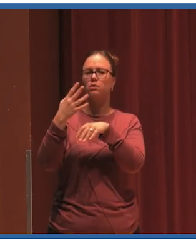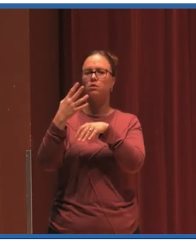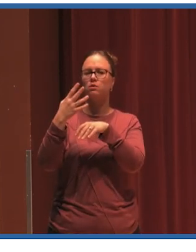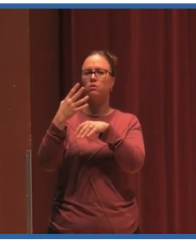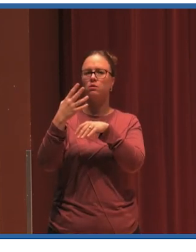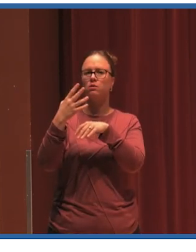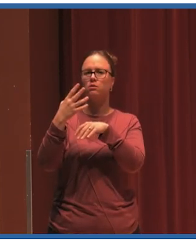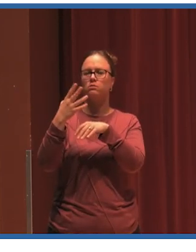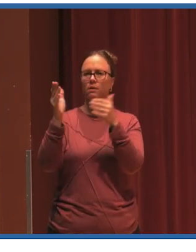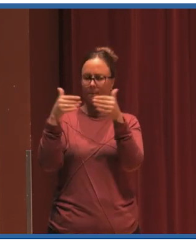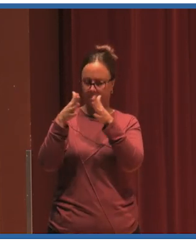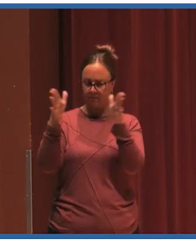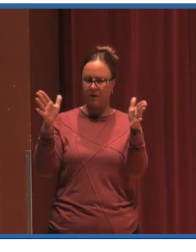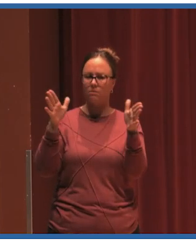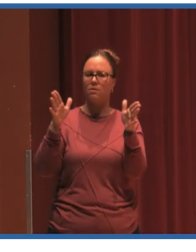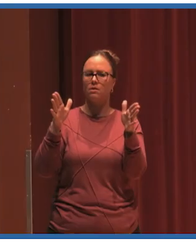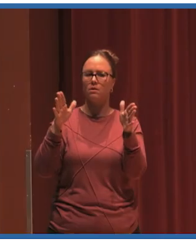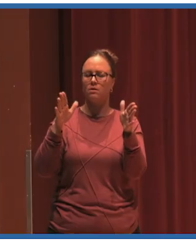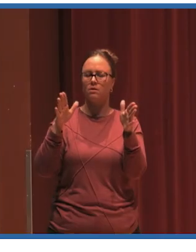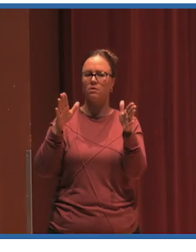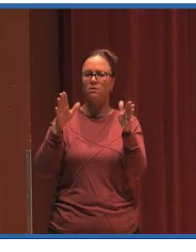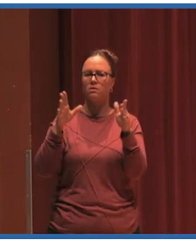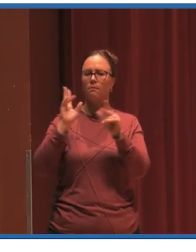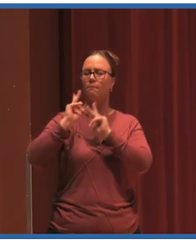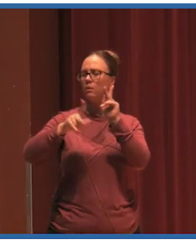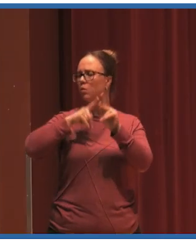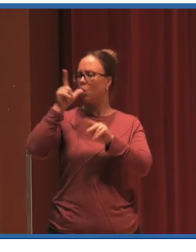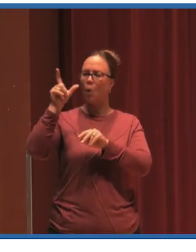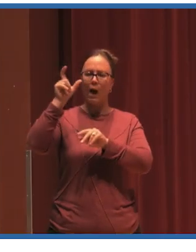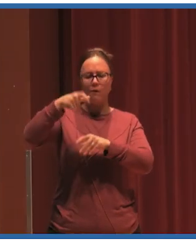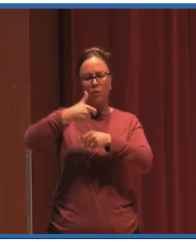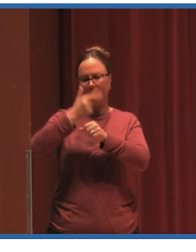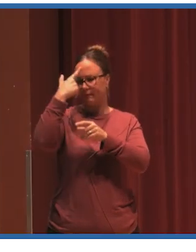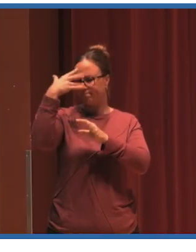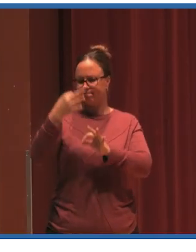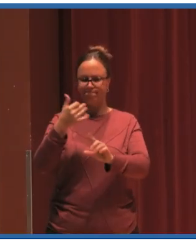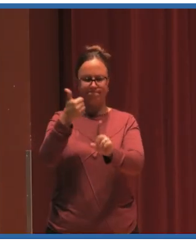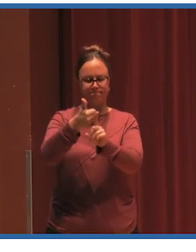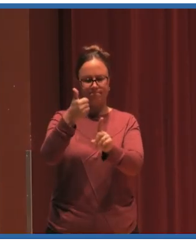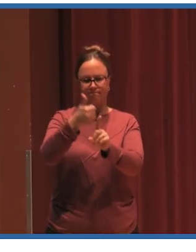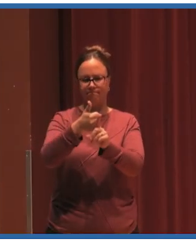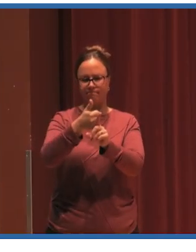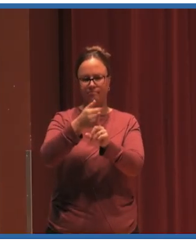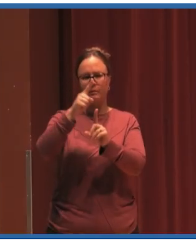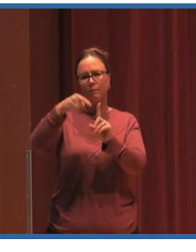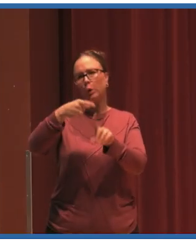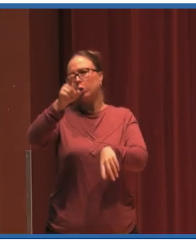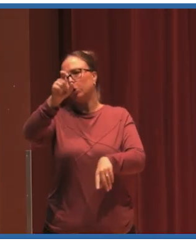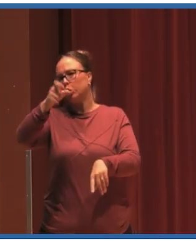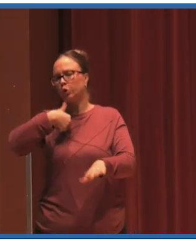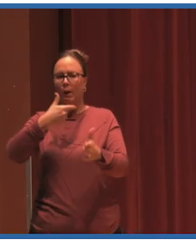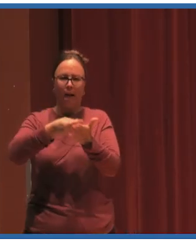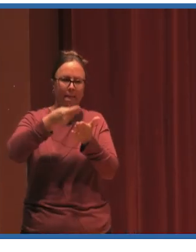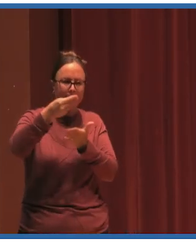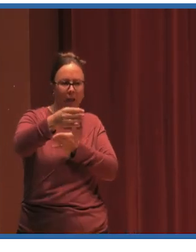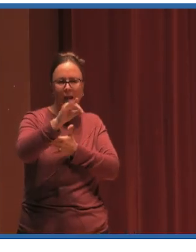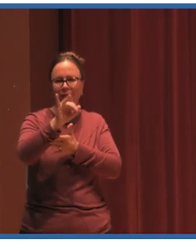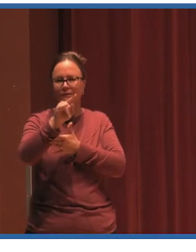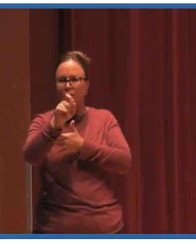public institutions where people don't have to make those decisions themselves about should I get a filter or not.